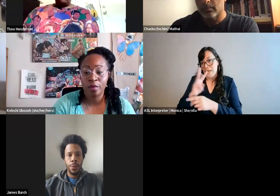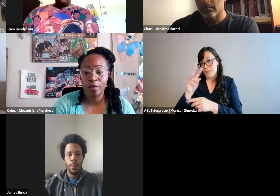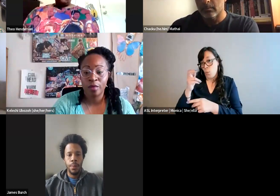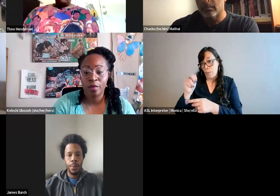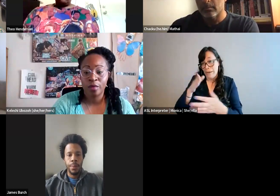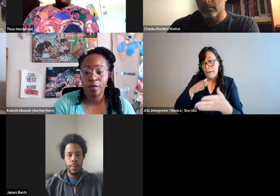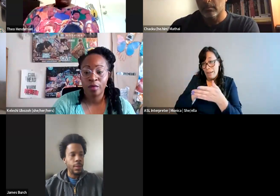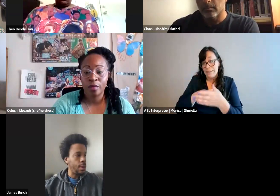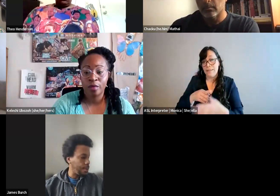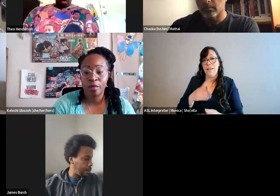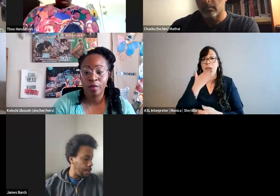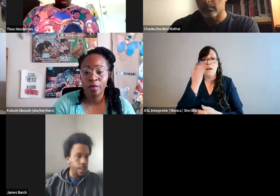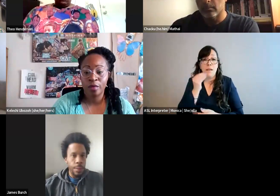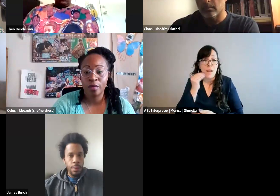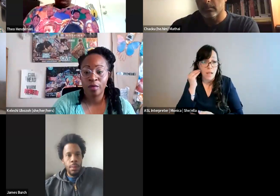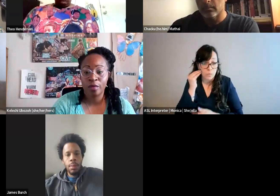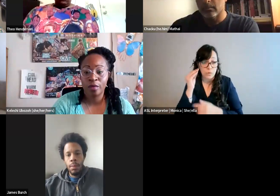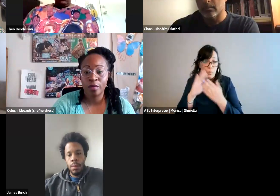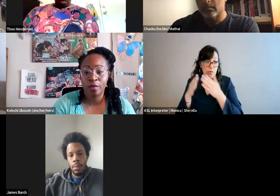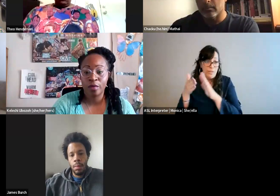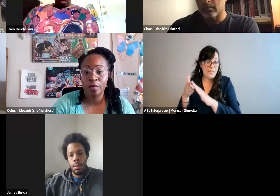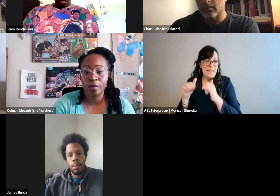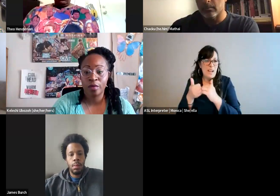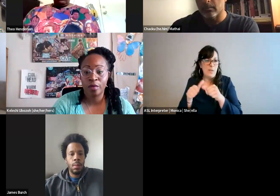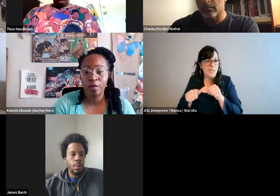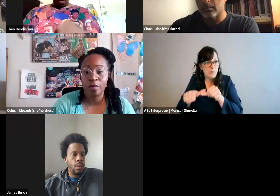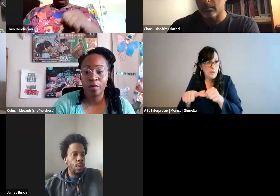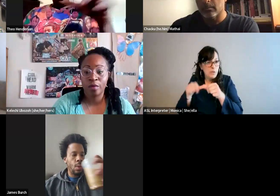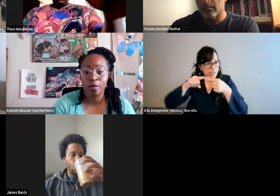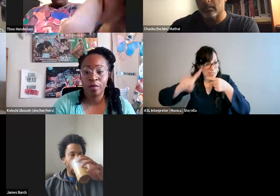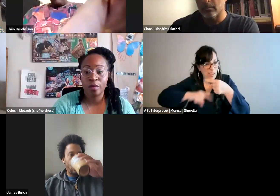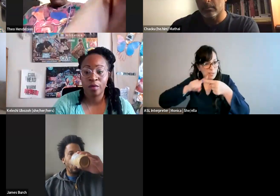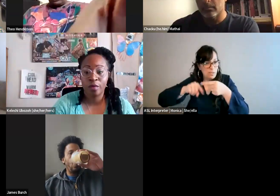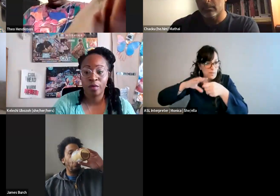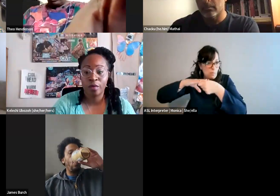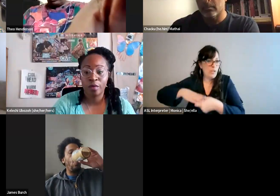how does this perpetuate cycles of oppression and harm?